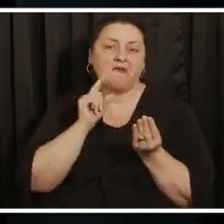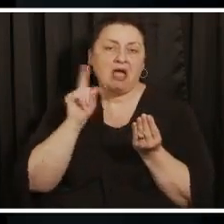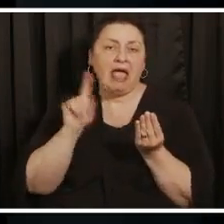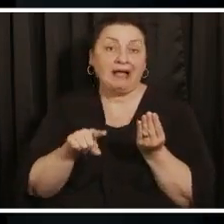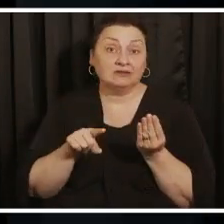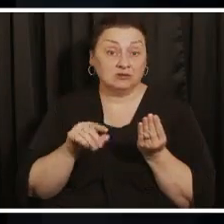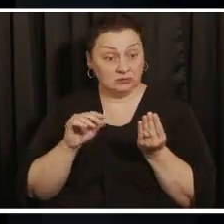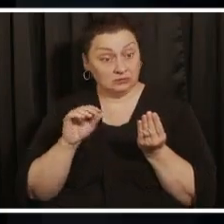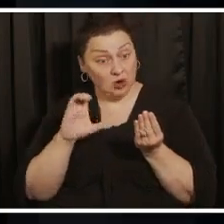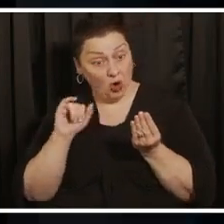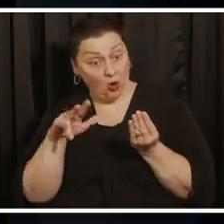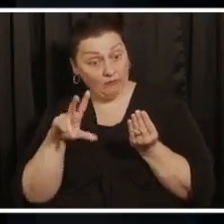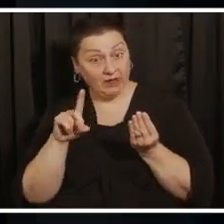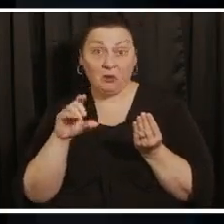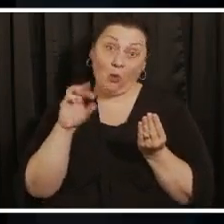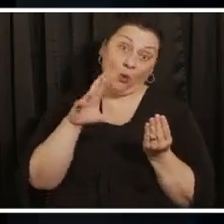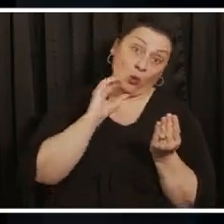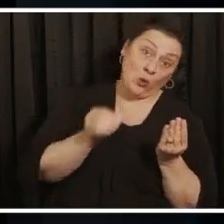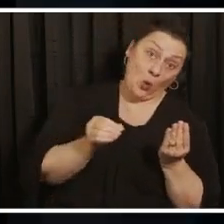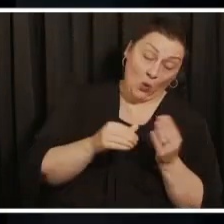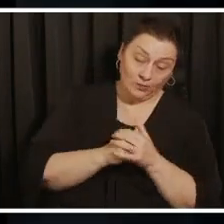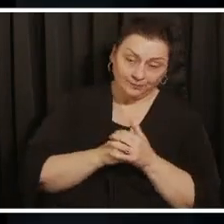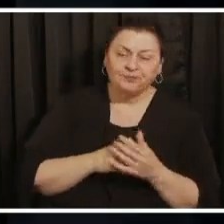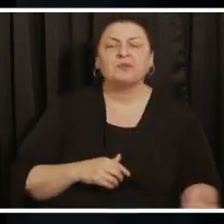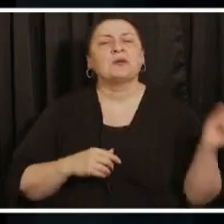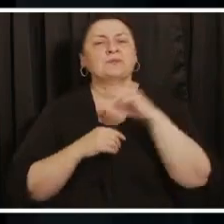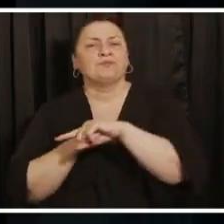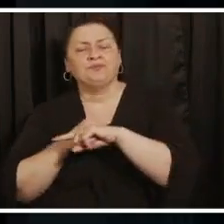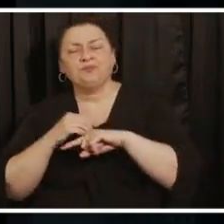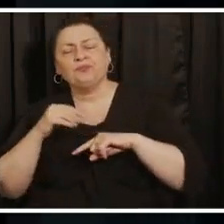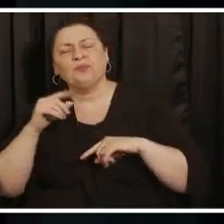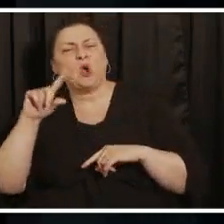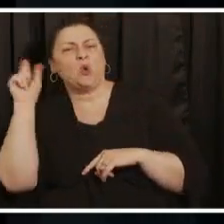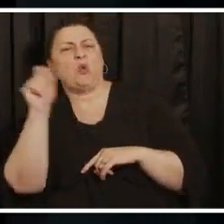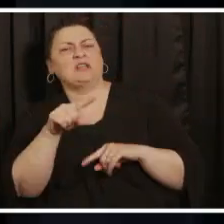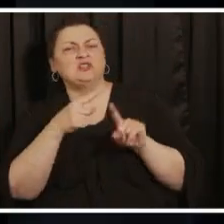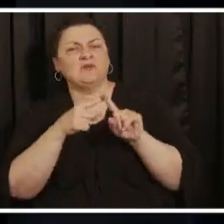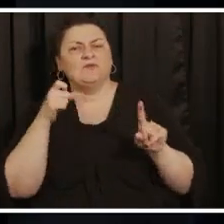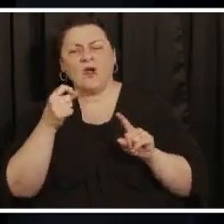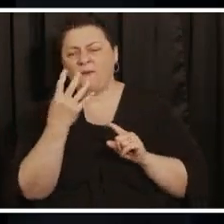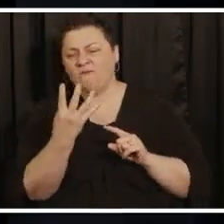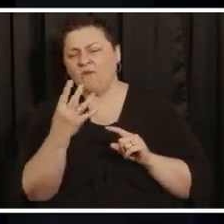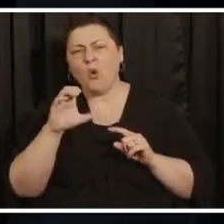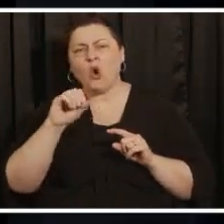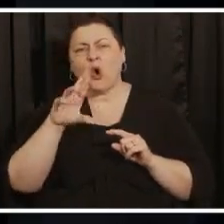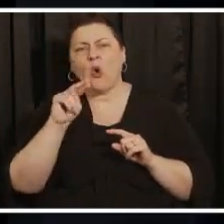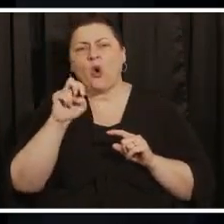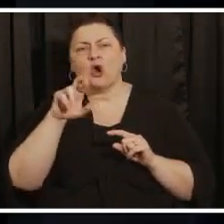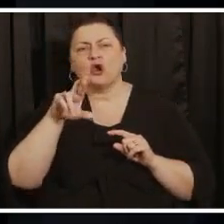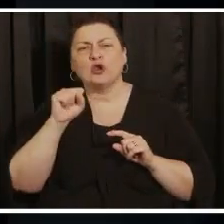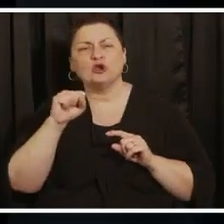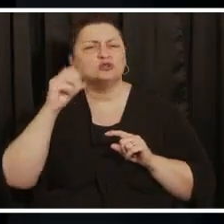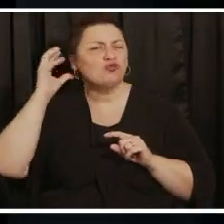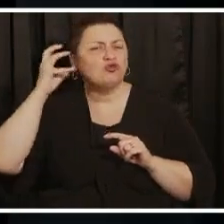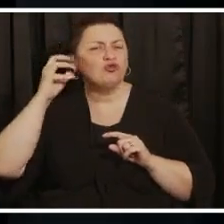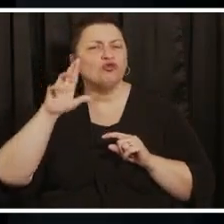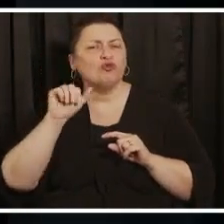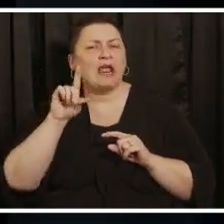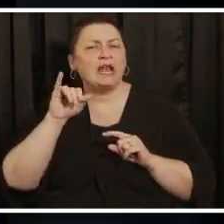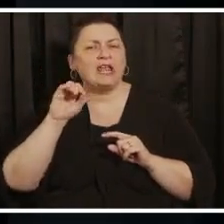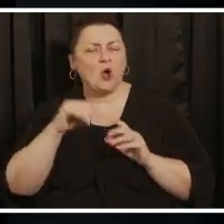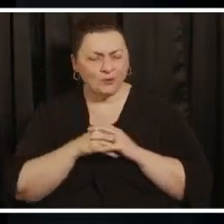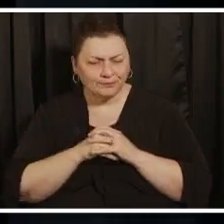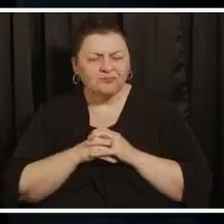Governor Polis, Sarah Flower with KSUT Four Corners Public Radio. I'm hearing a lot of recommendations